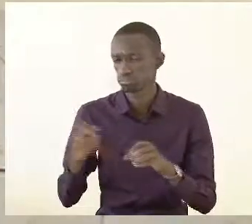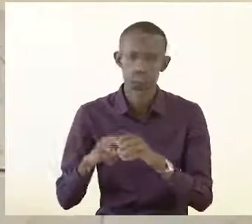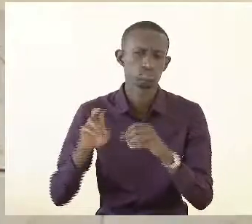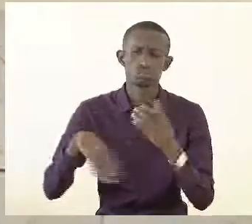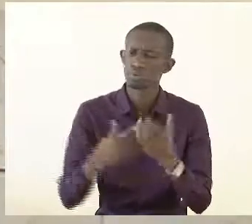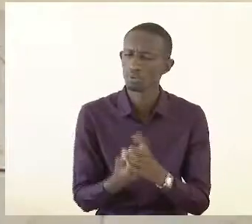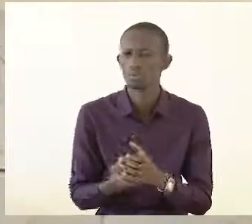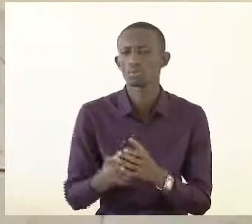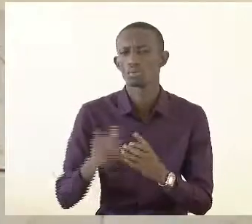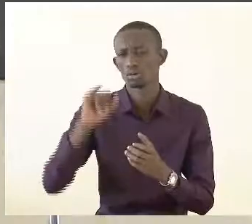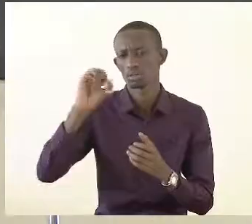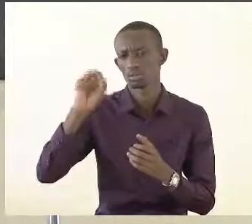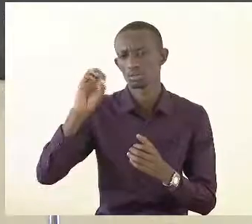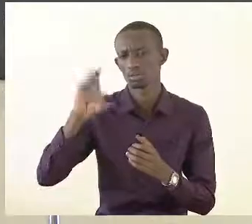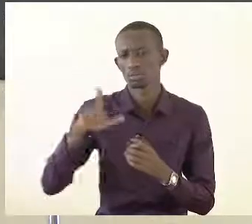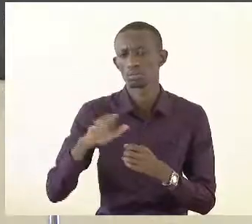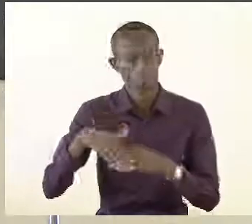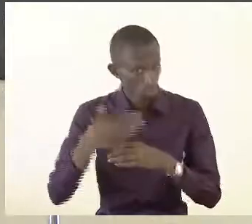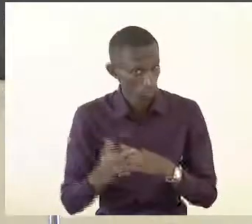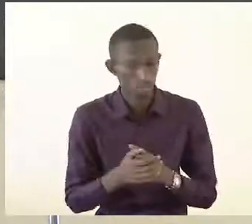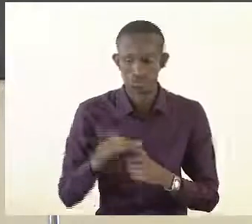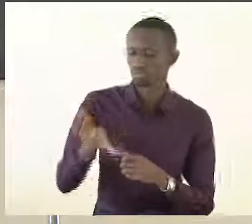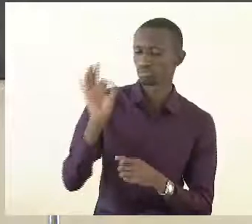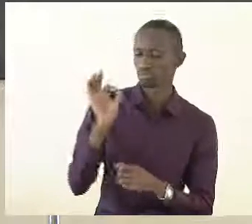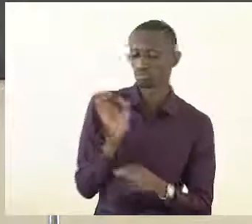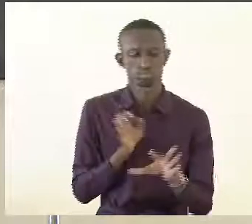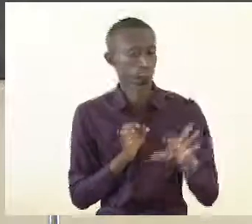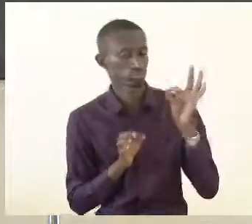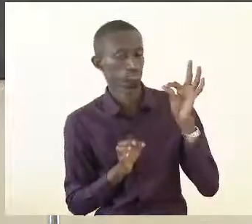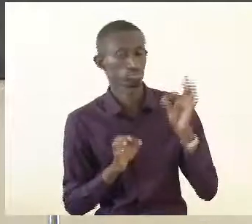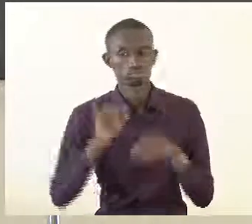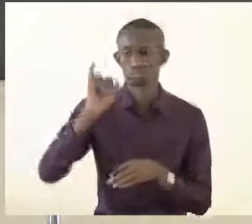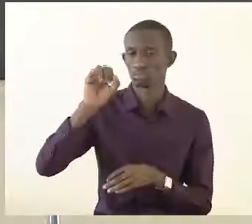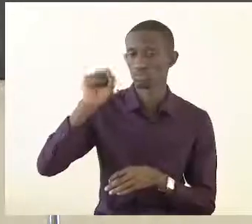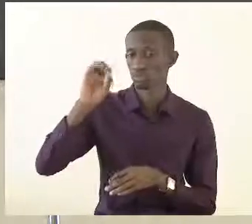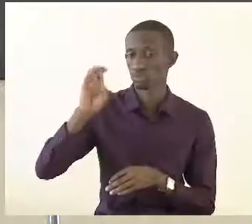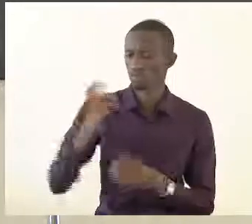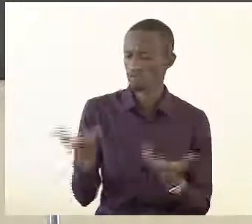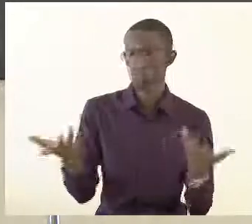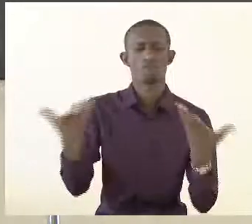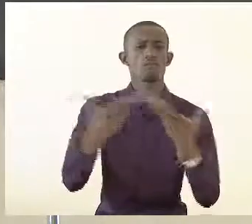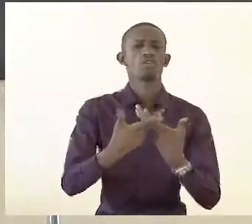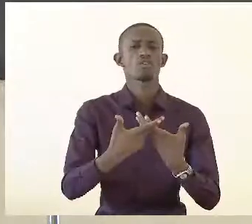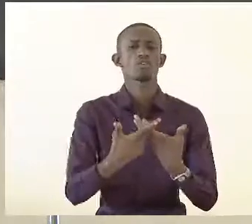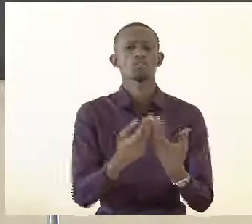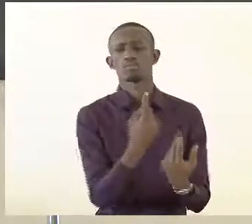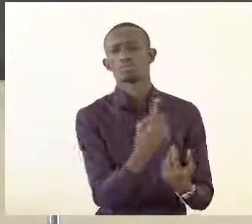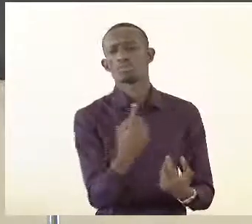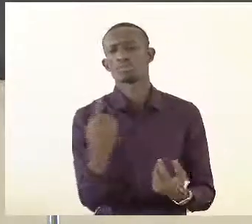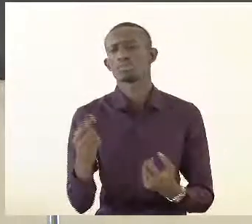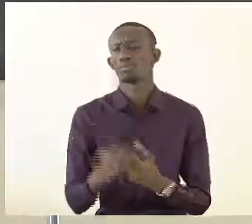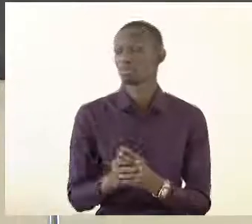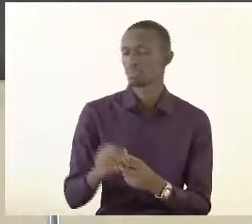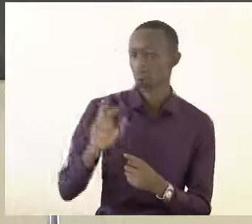of the isomers, and then we will be choosing the isomer corresponding to each letter